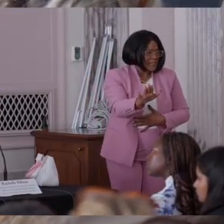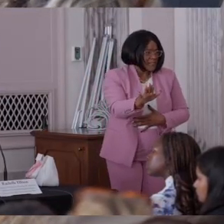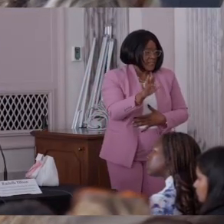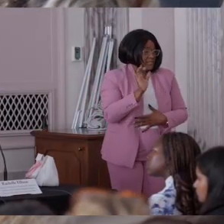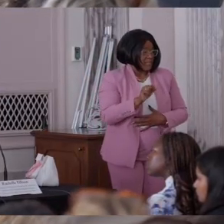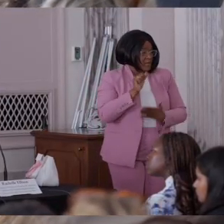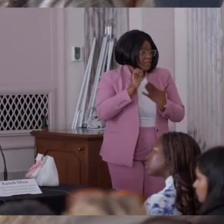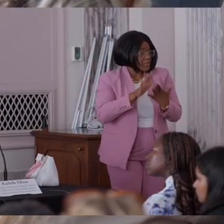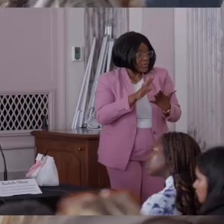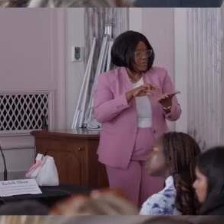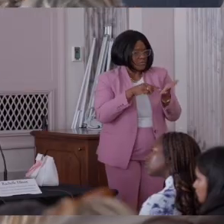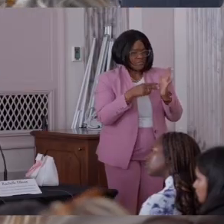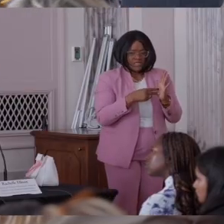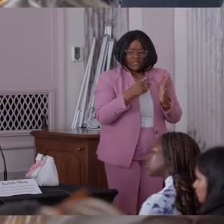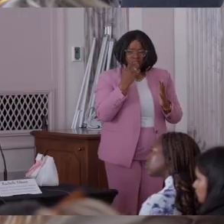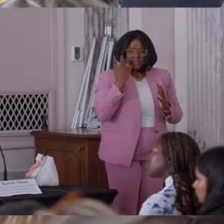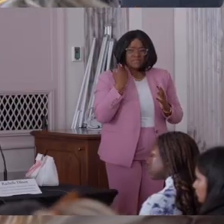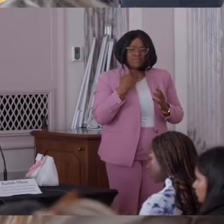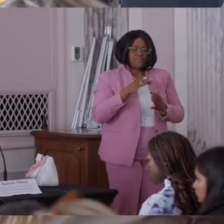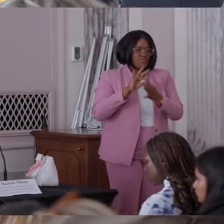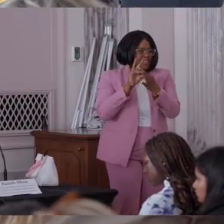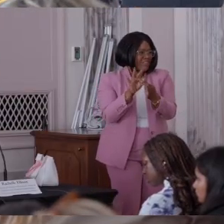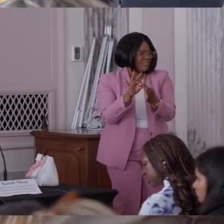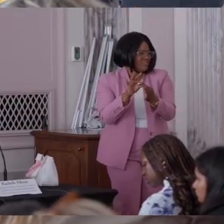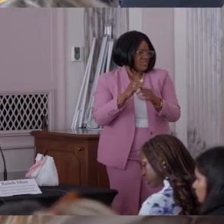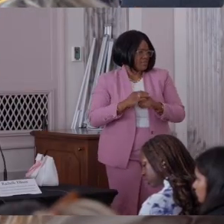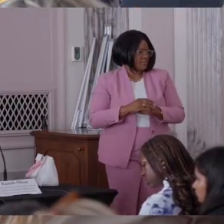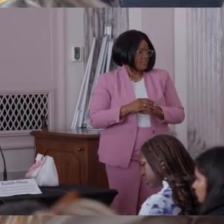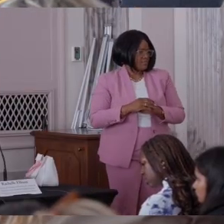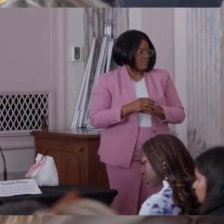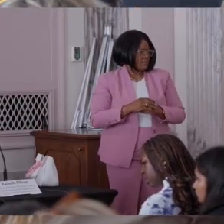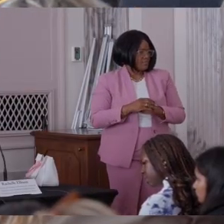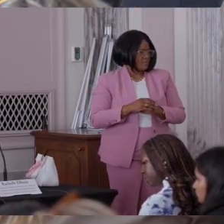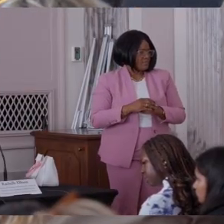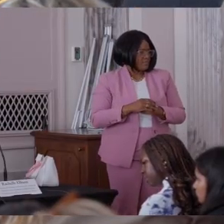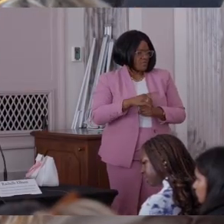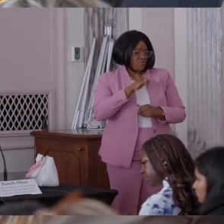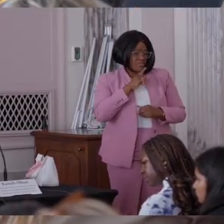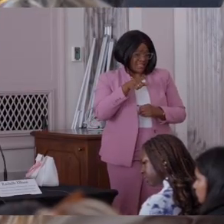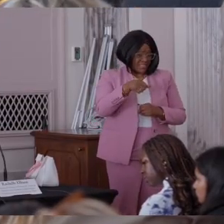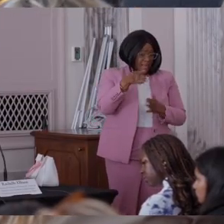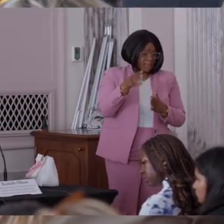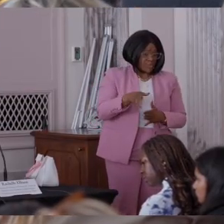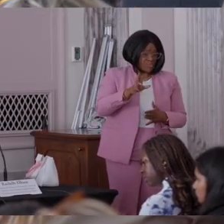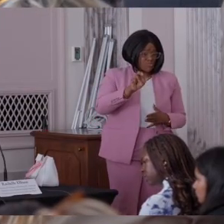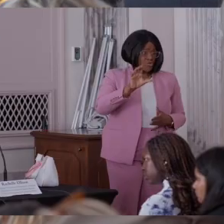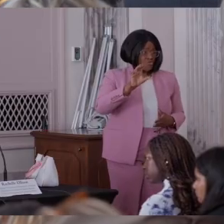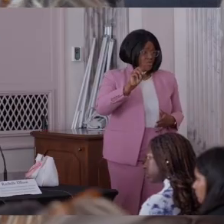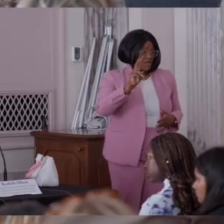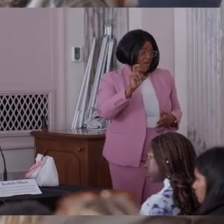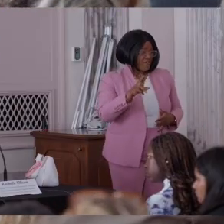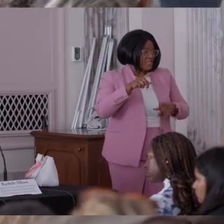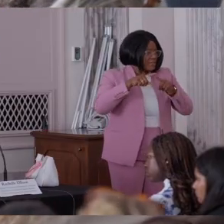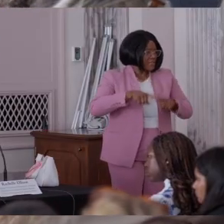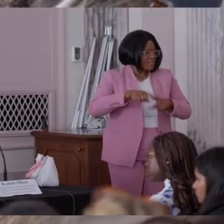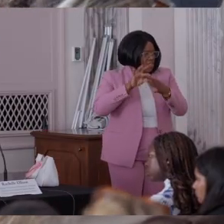approach, you will develop the relationship that brings the rest of recovery into play.